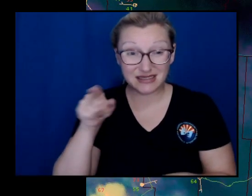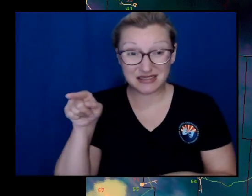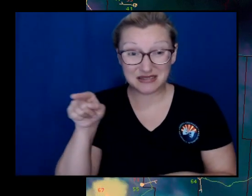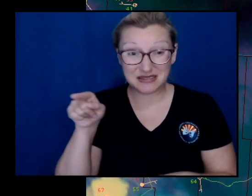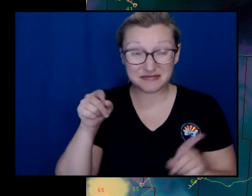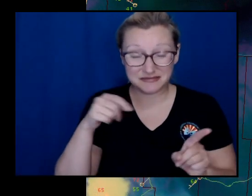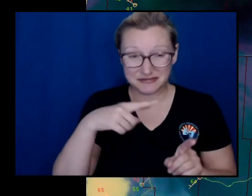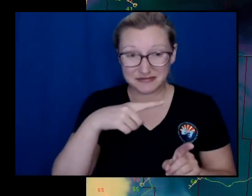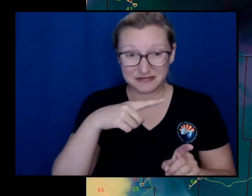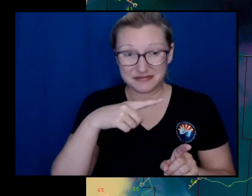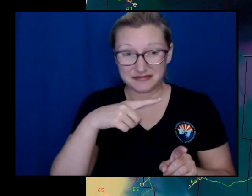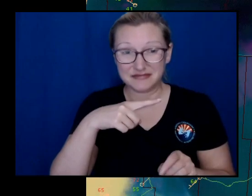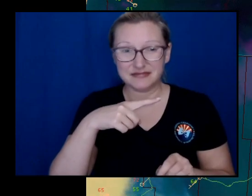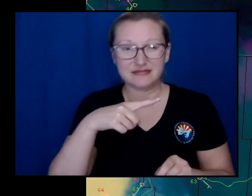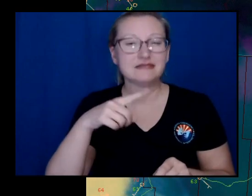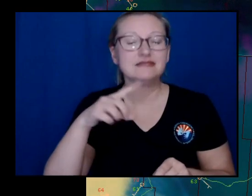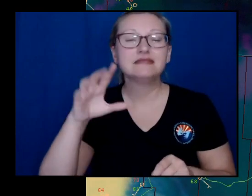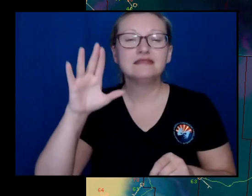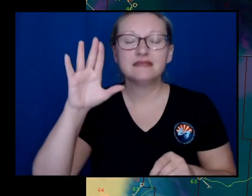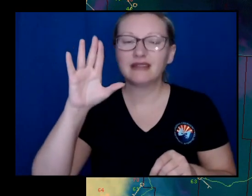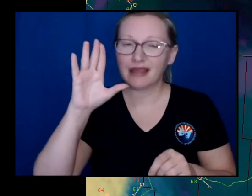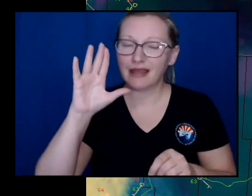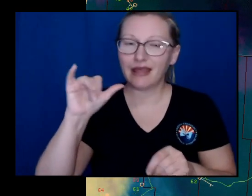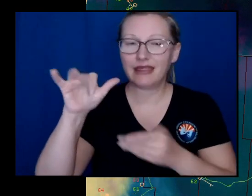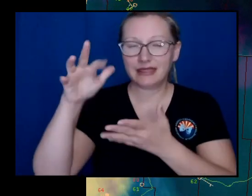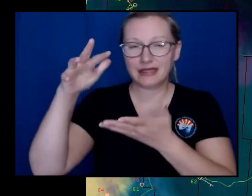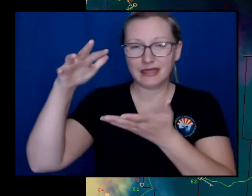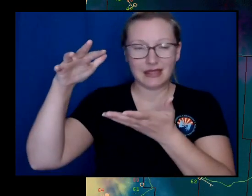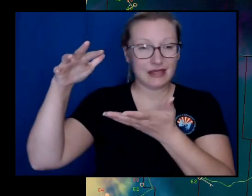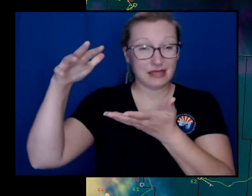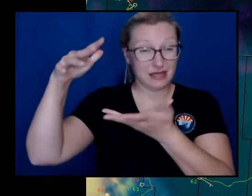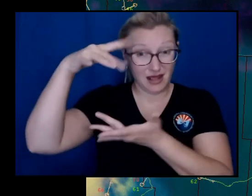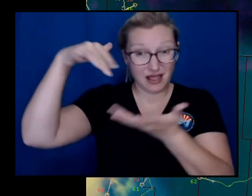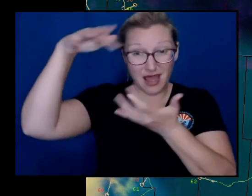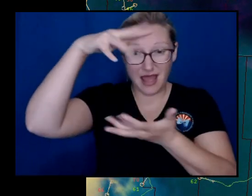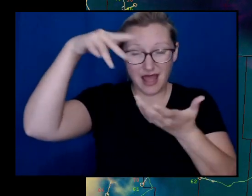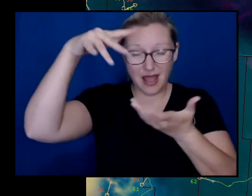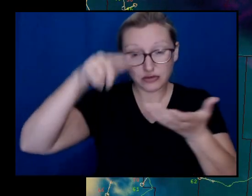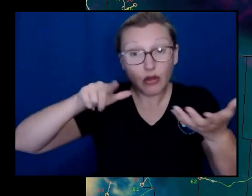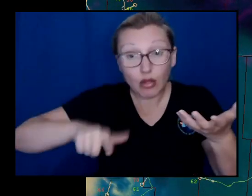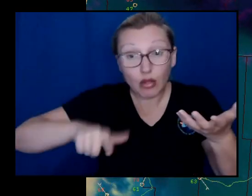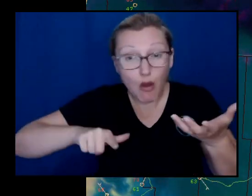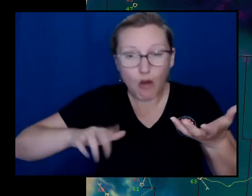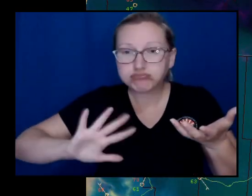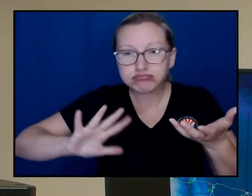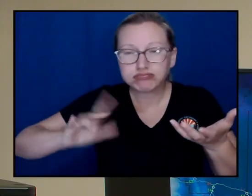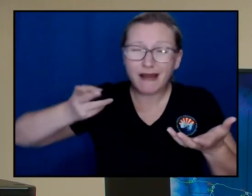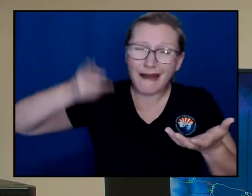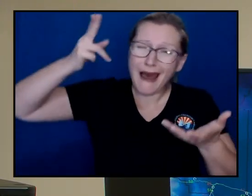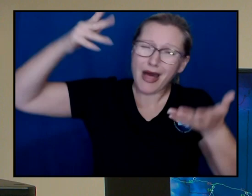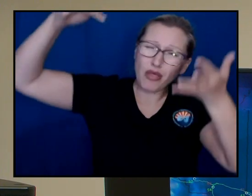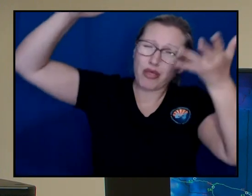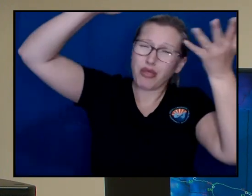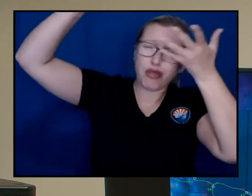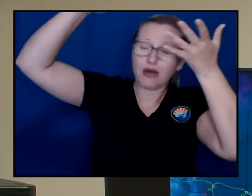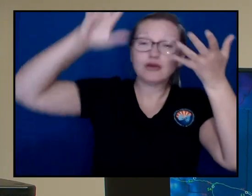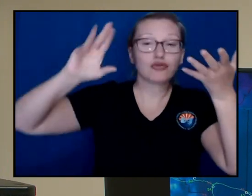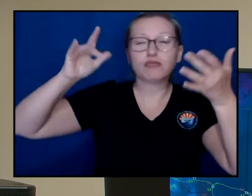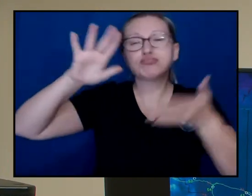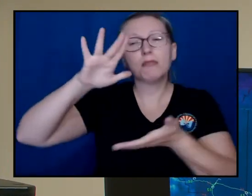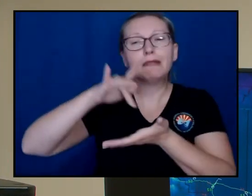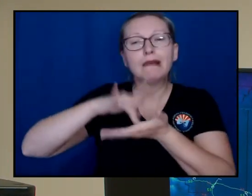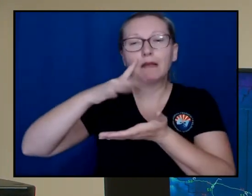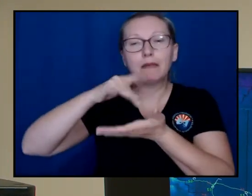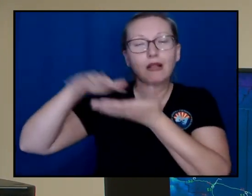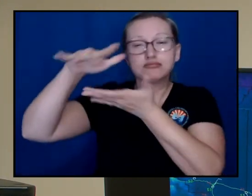which is a great place for us to look to find this particular system. And so we can see that it's trying to